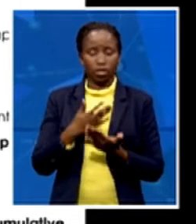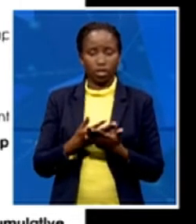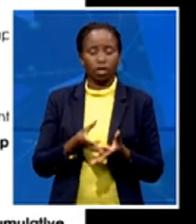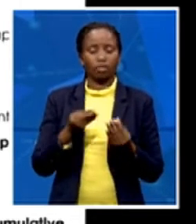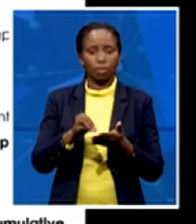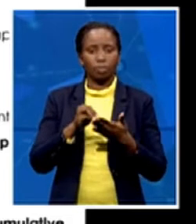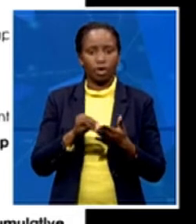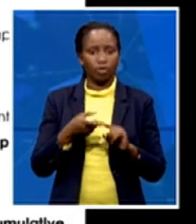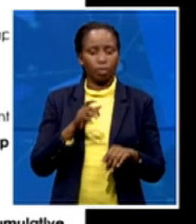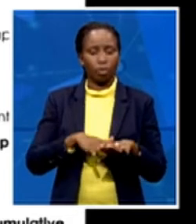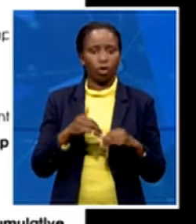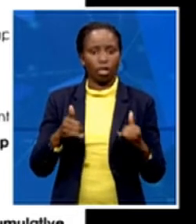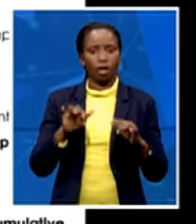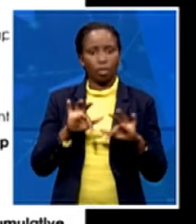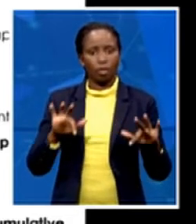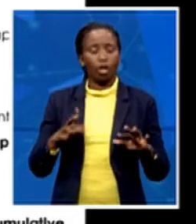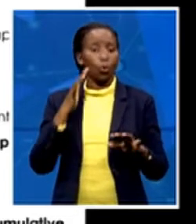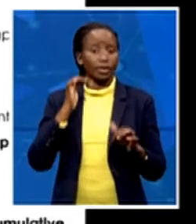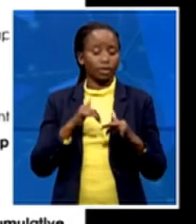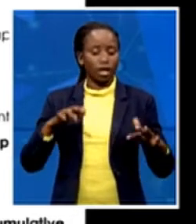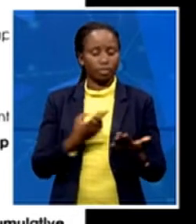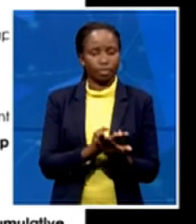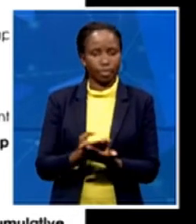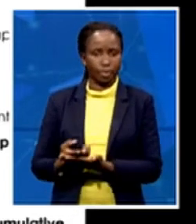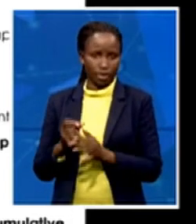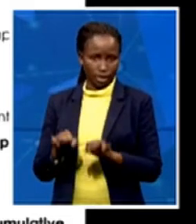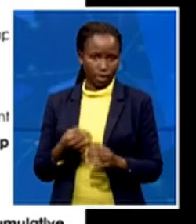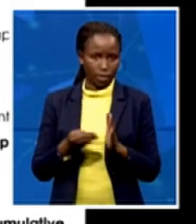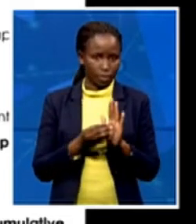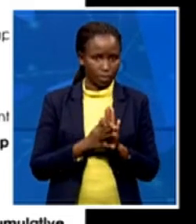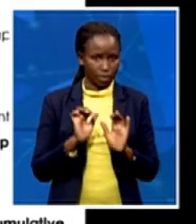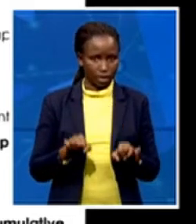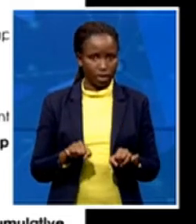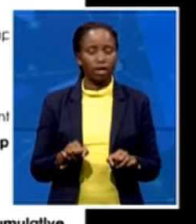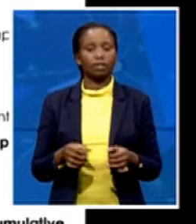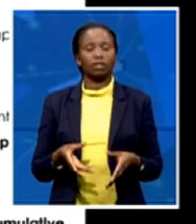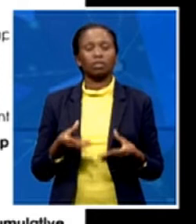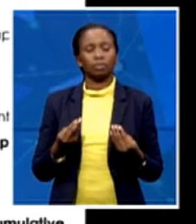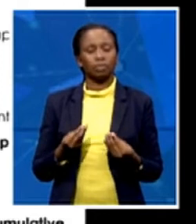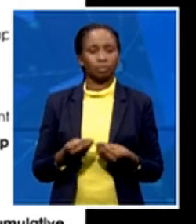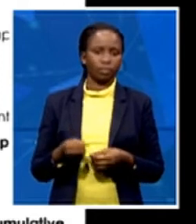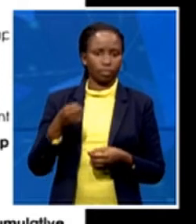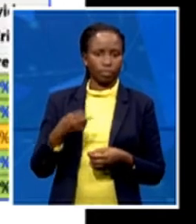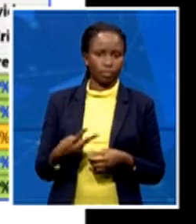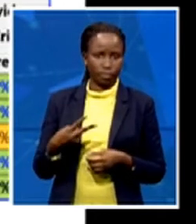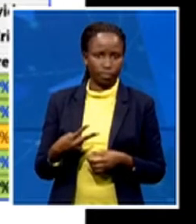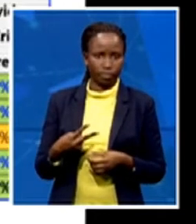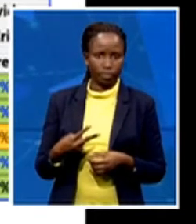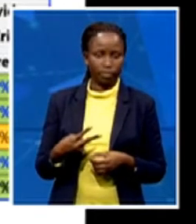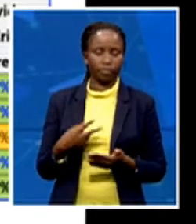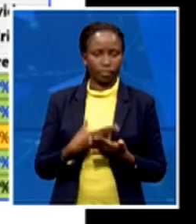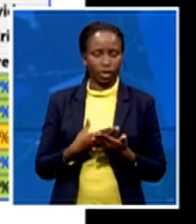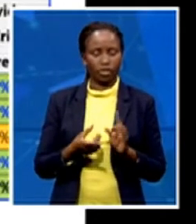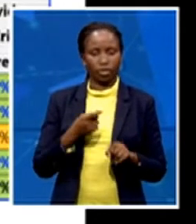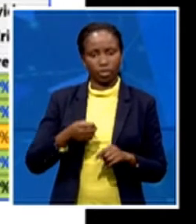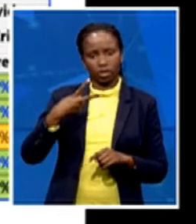that. The mass fatality center has got 2 decedents and it's able to cope with first and second wave, and that's the same capacity we're maintaining. So